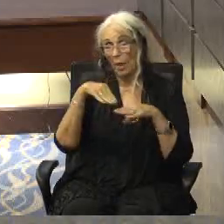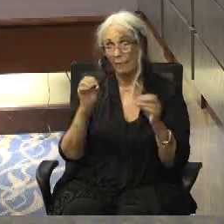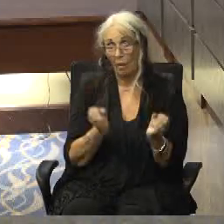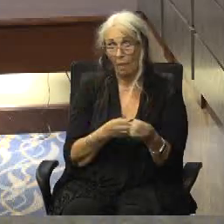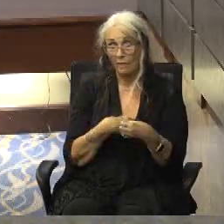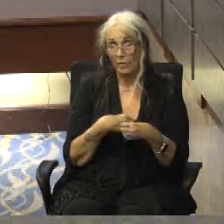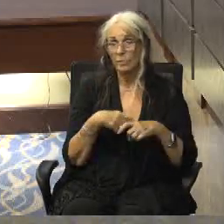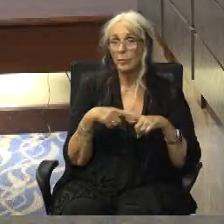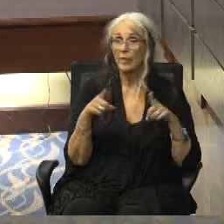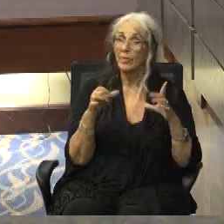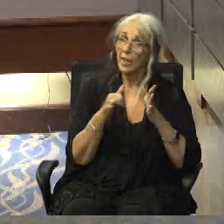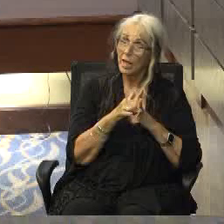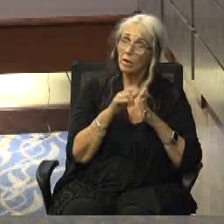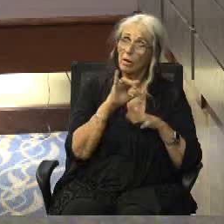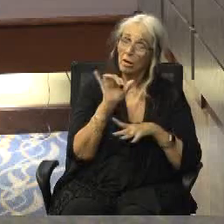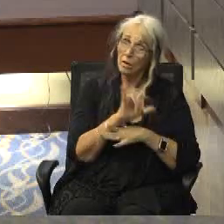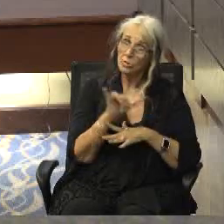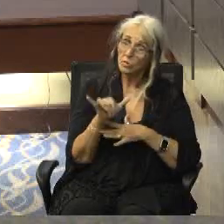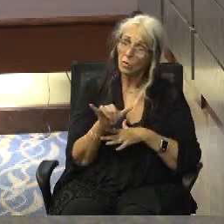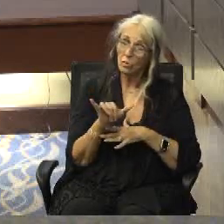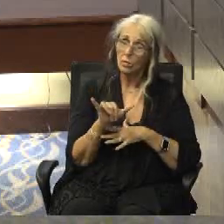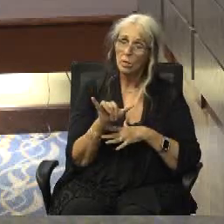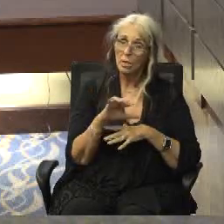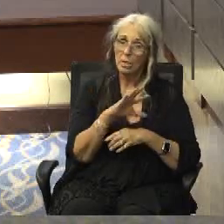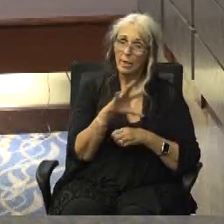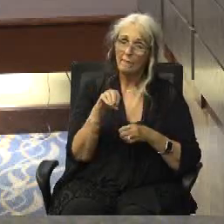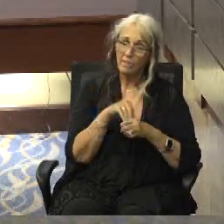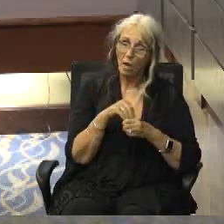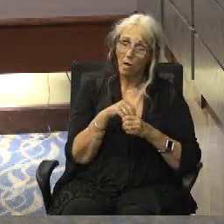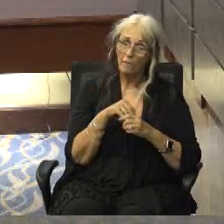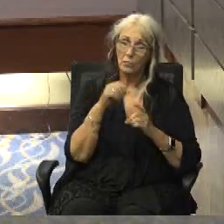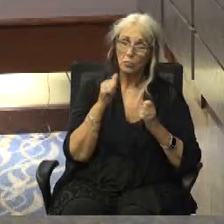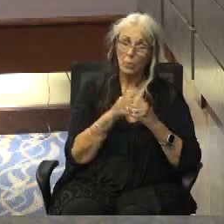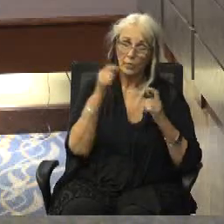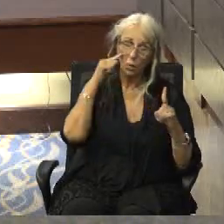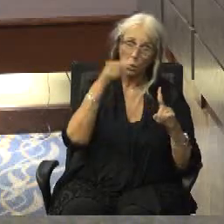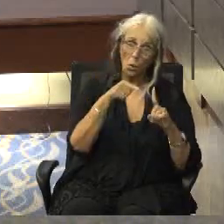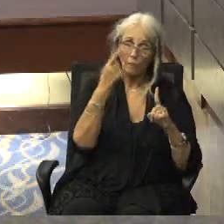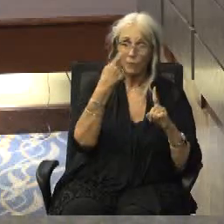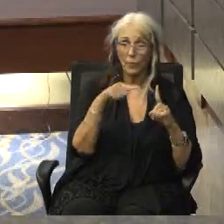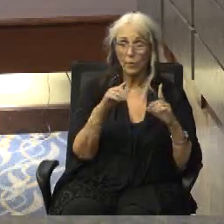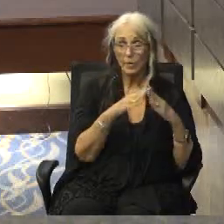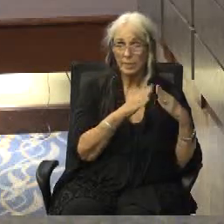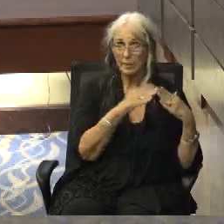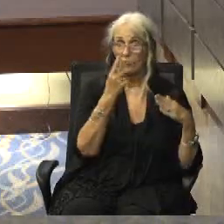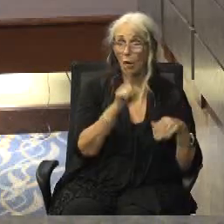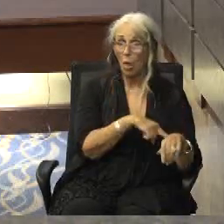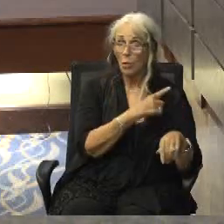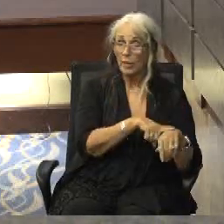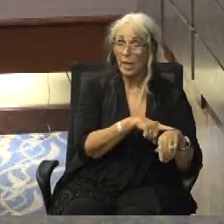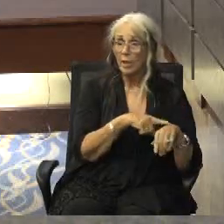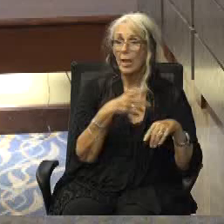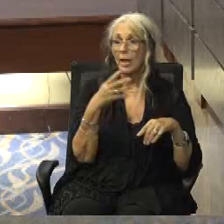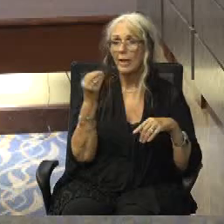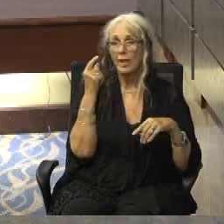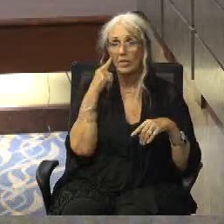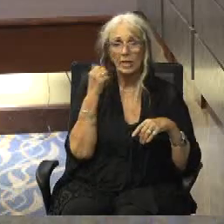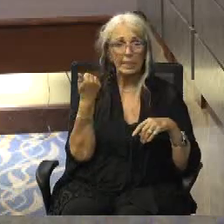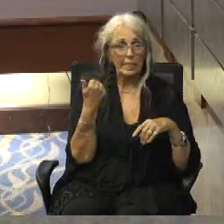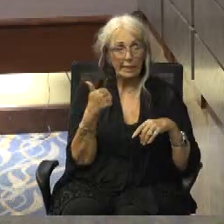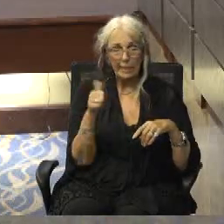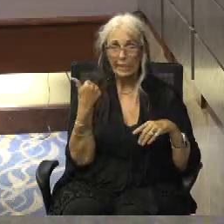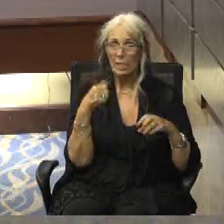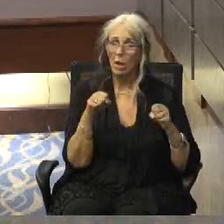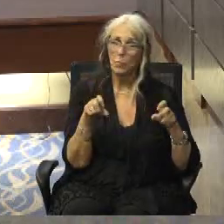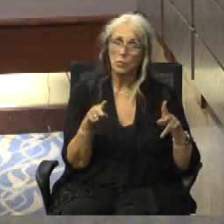it is in line with a goal of this city's for a long time. So I think that any opportunity to do